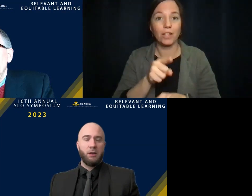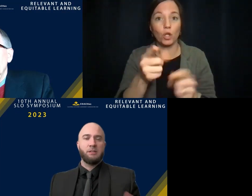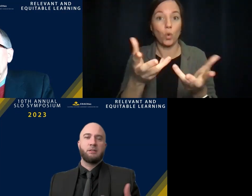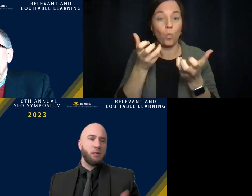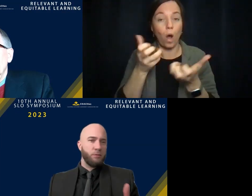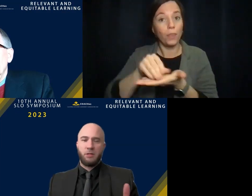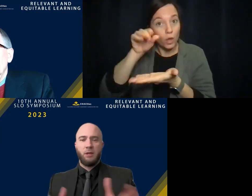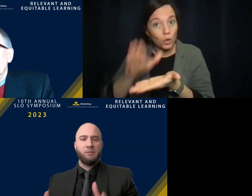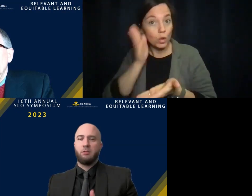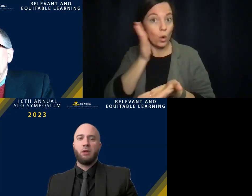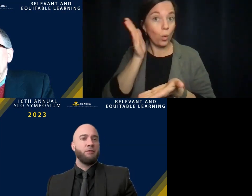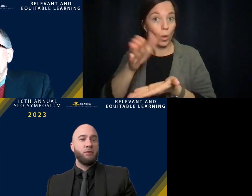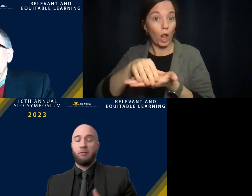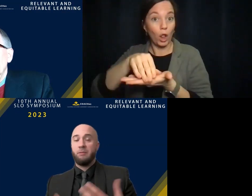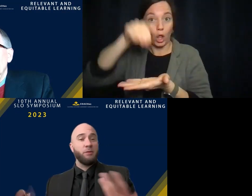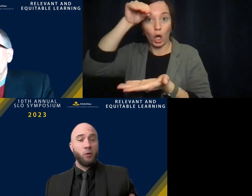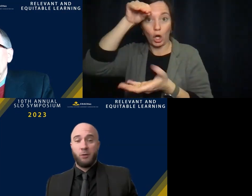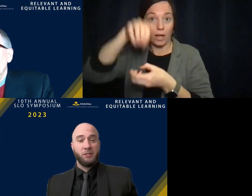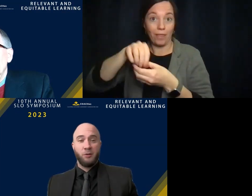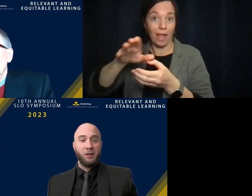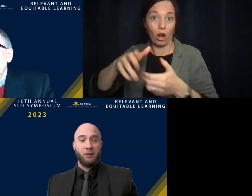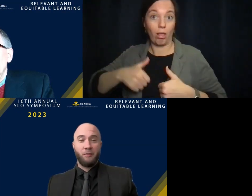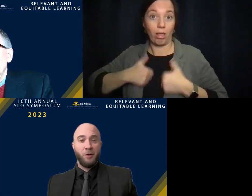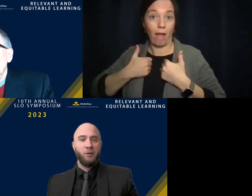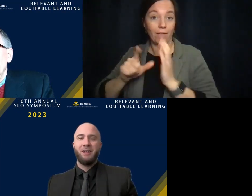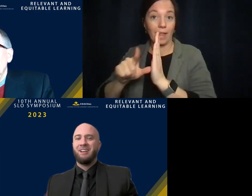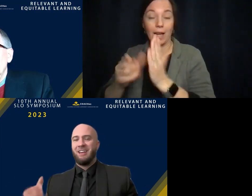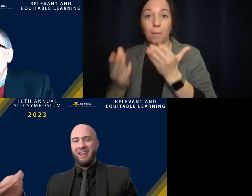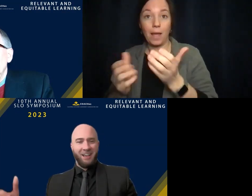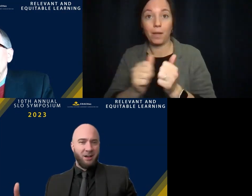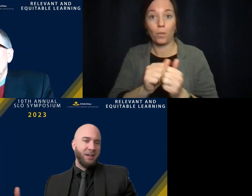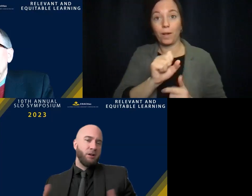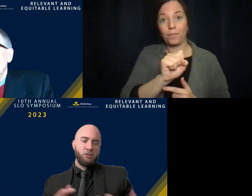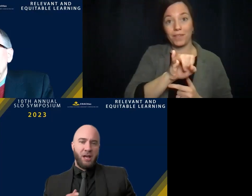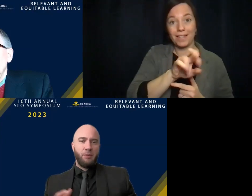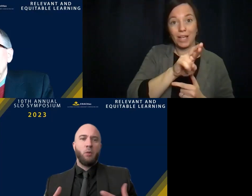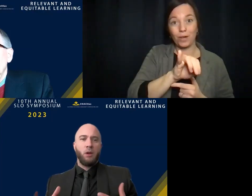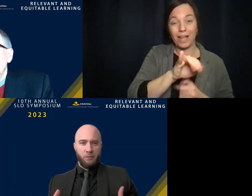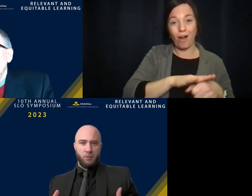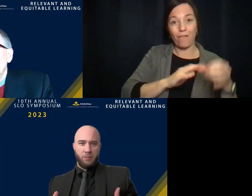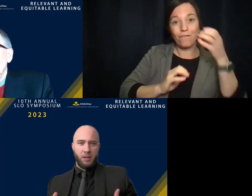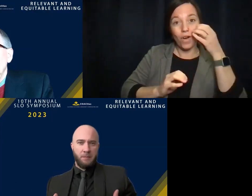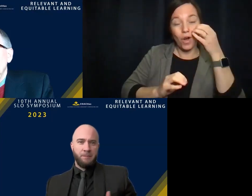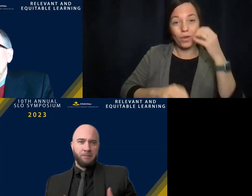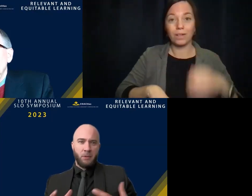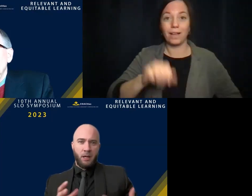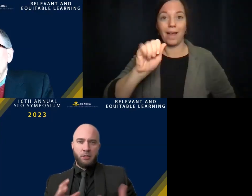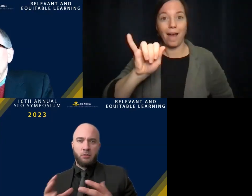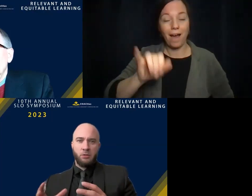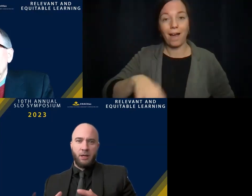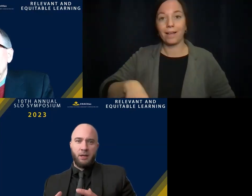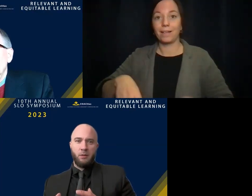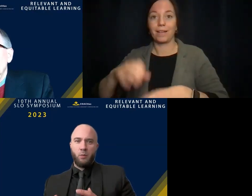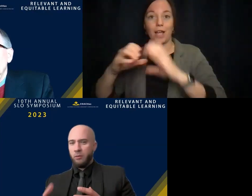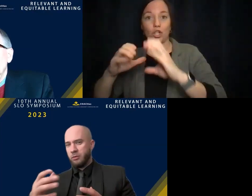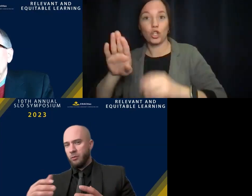and utilize sometime in their life. Would it be working with Siri on their phone, AI, or a chatbot, whatever it would be? How do you